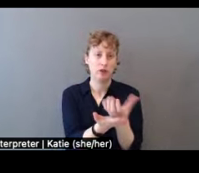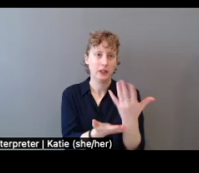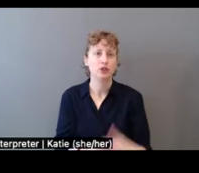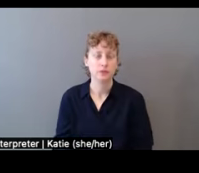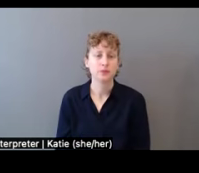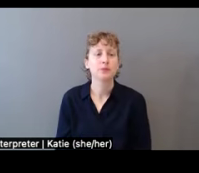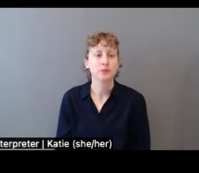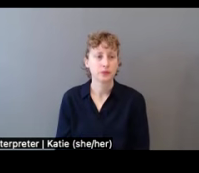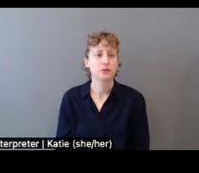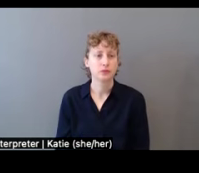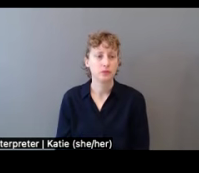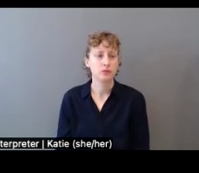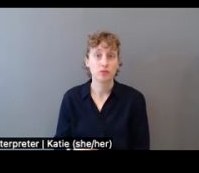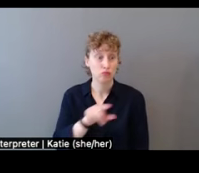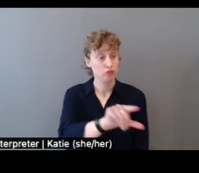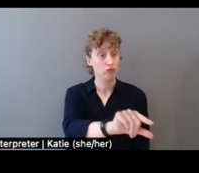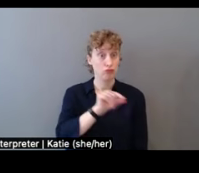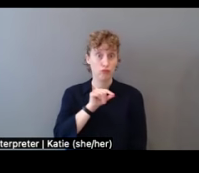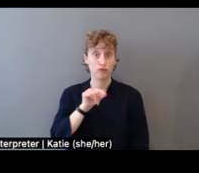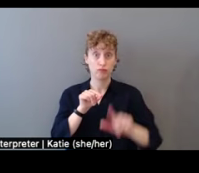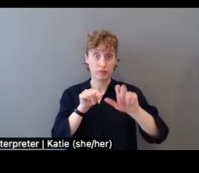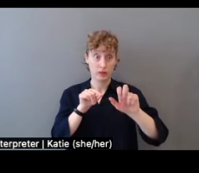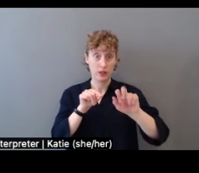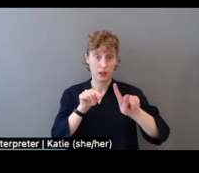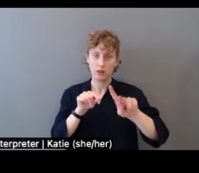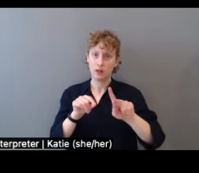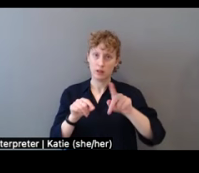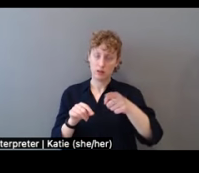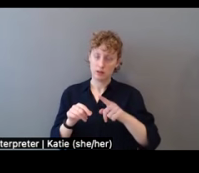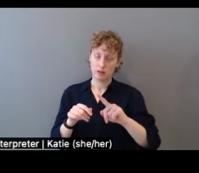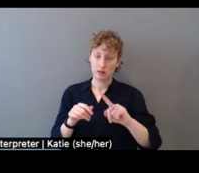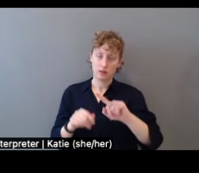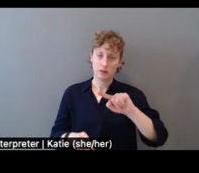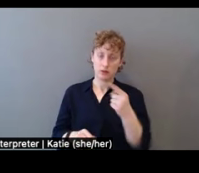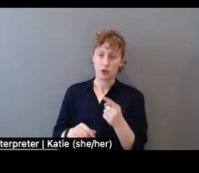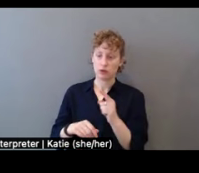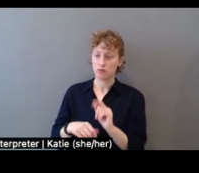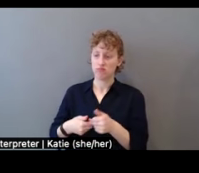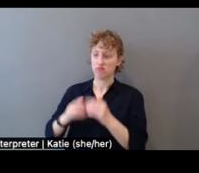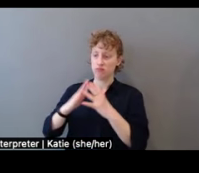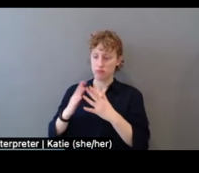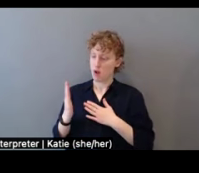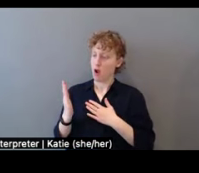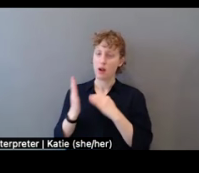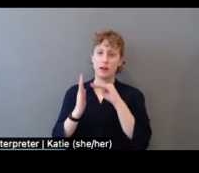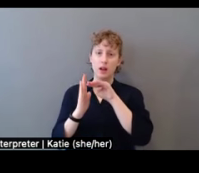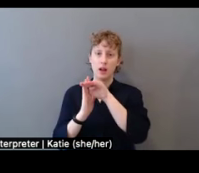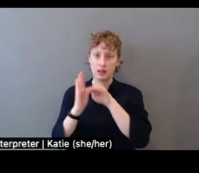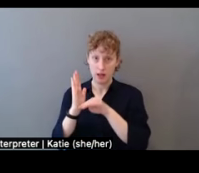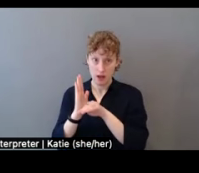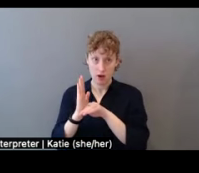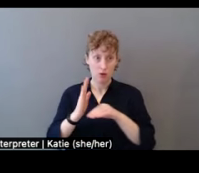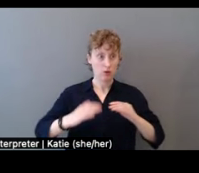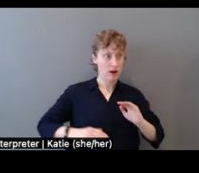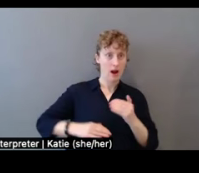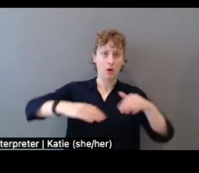So once you get the registration link, so you'll have to create an account on the ONGRIP platform, which is the official platform through which you will have to